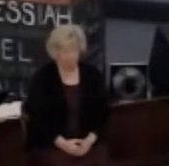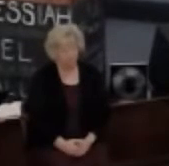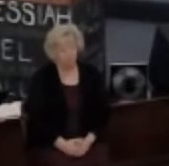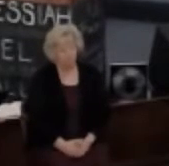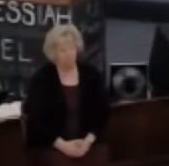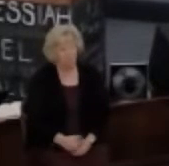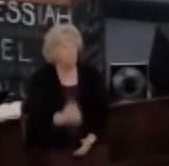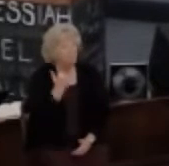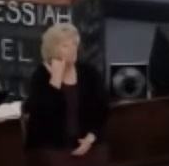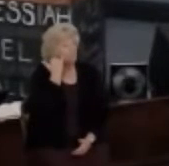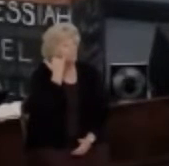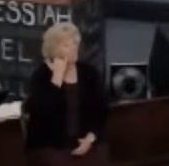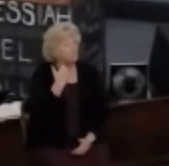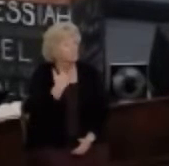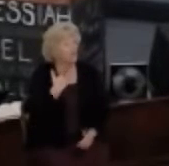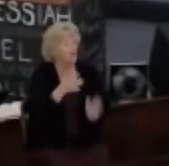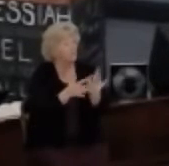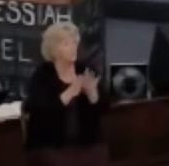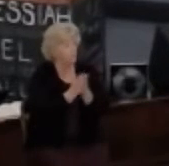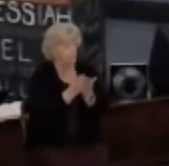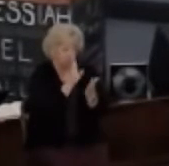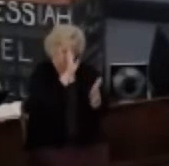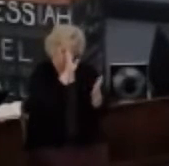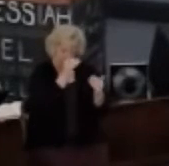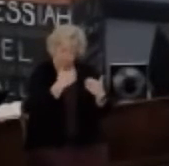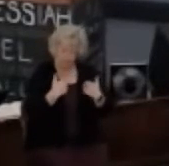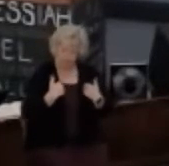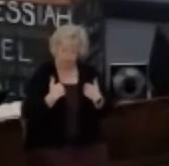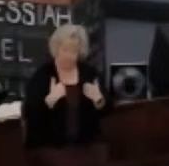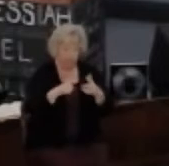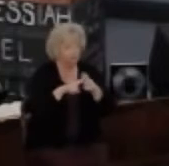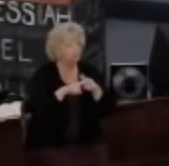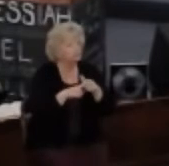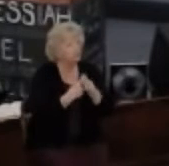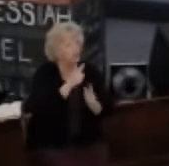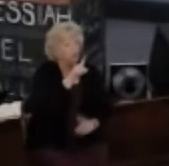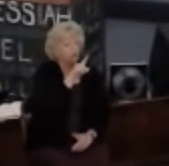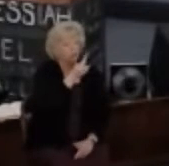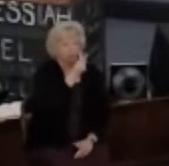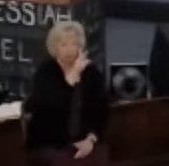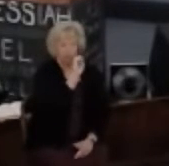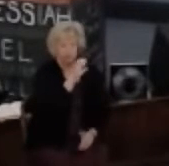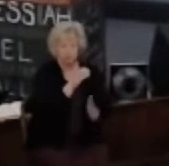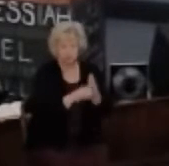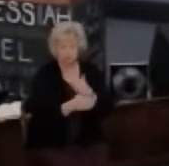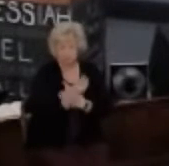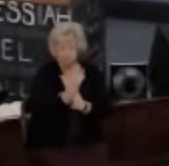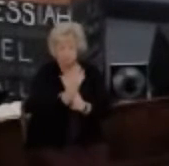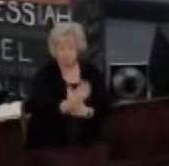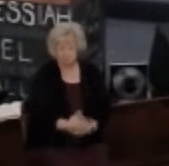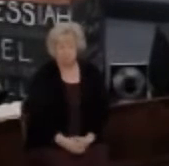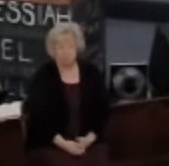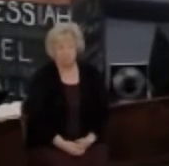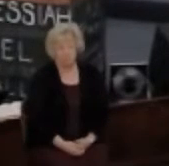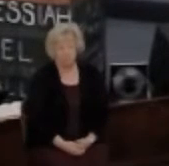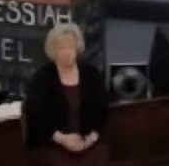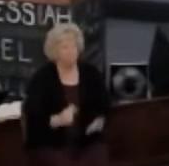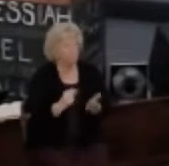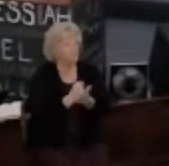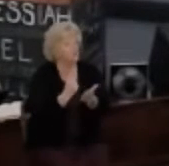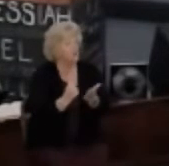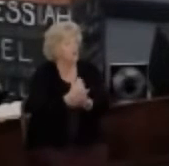So if you have your Bibles, and I hope that you do, let's start in Luke chapter 5. The Gospel of